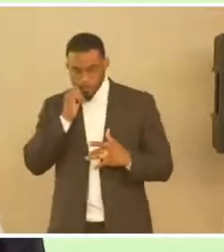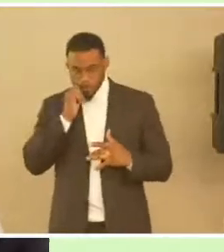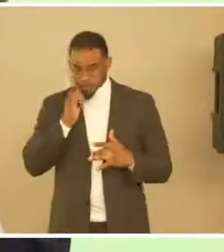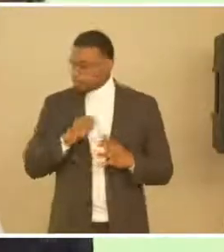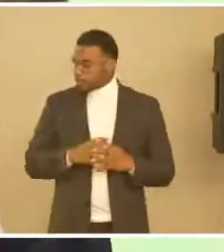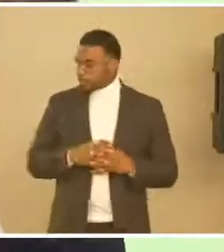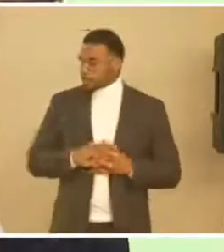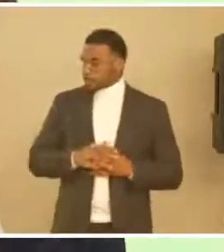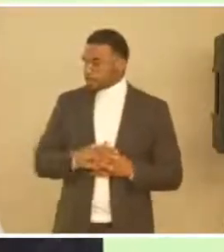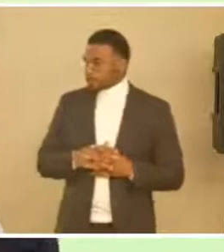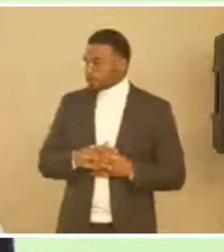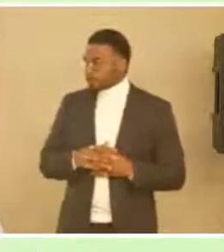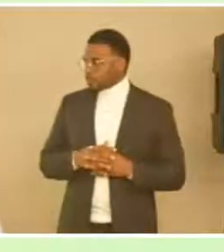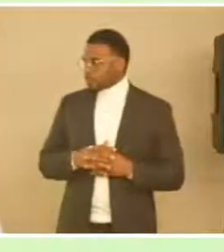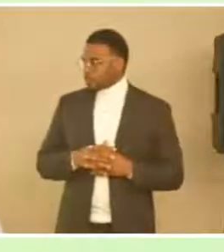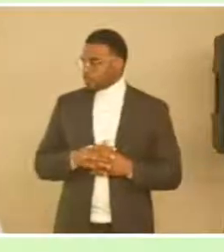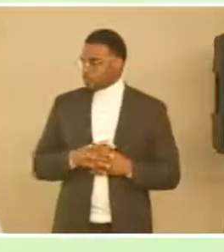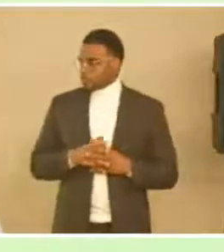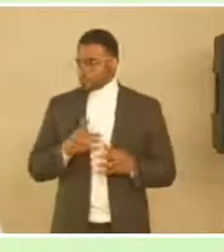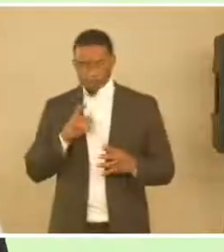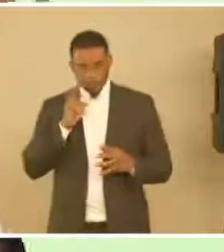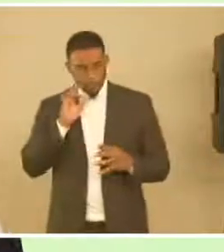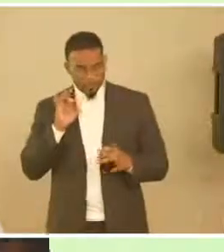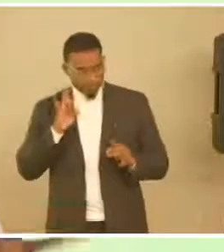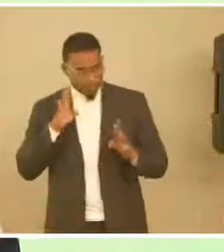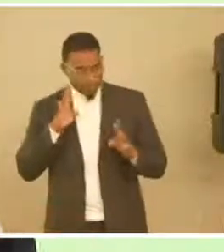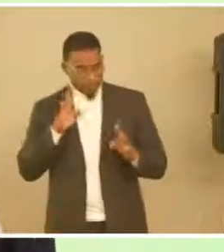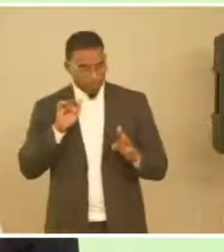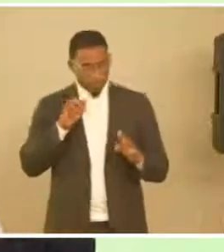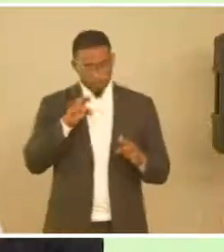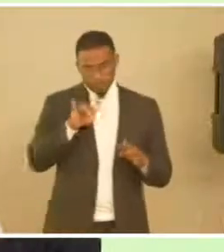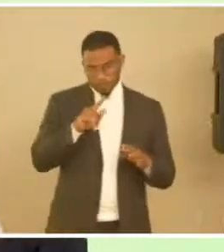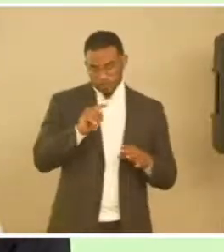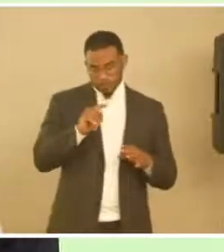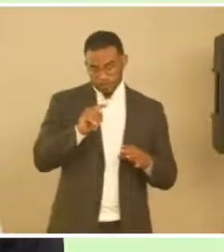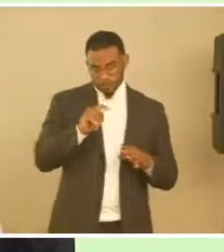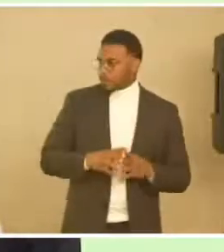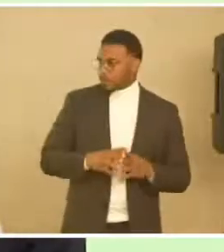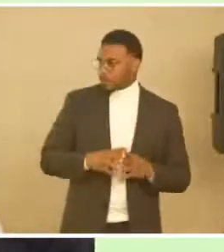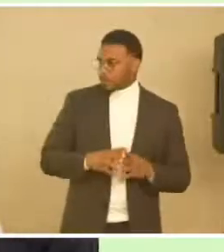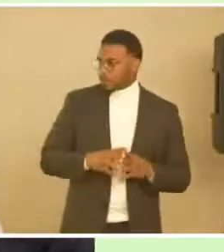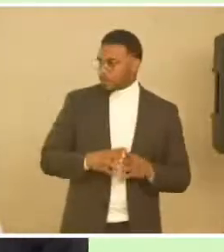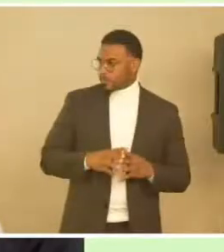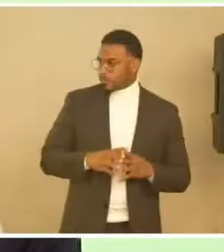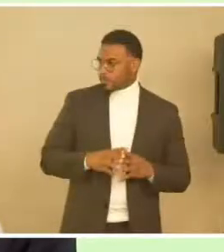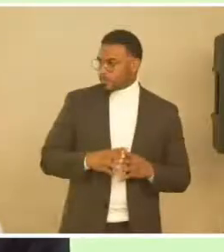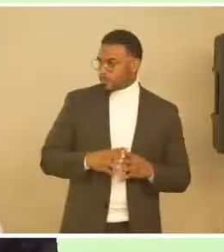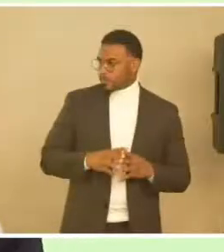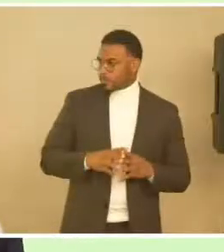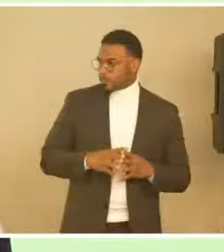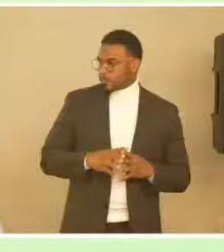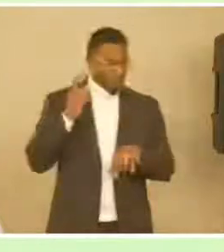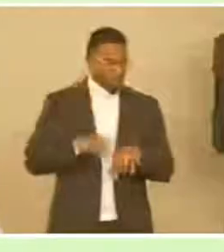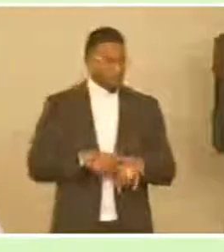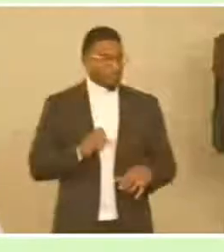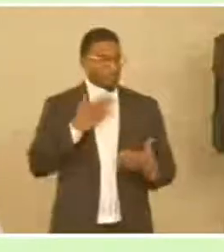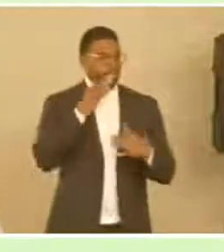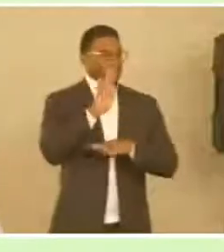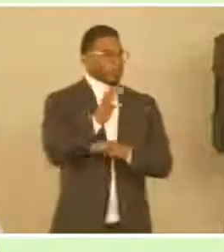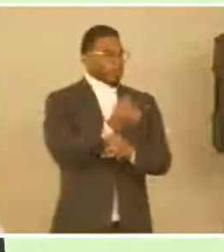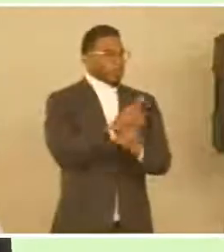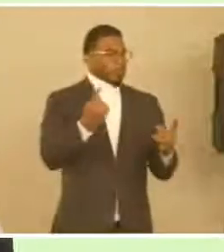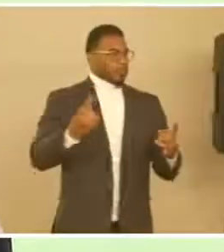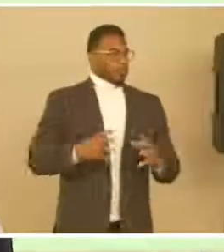Yeah. Yeah. Okay. I don't want to look terrible and ashy on TV. You know, like, it has happened for far too long. So good